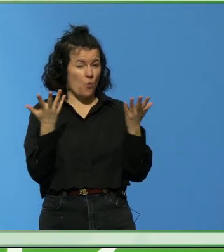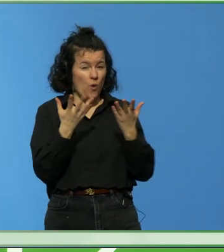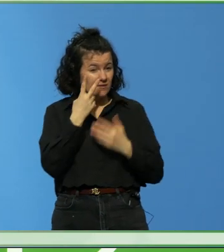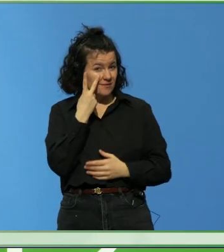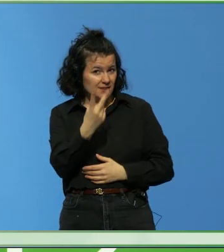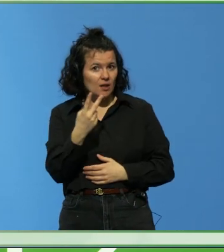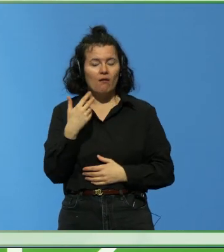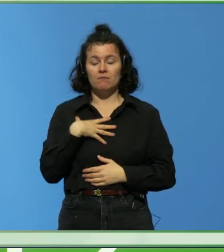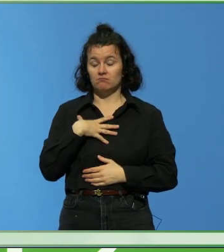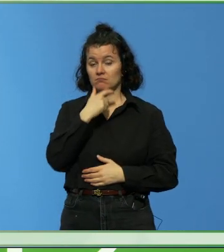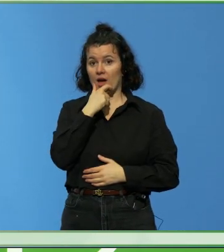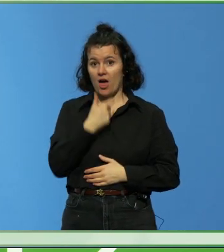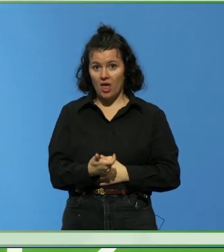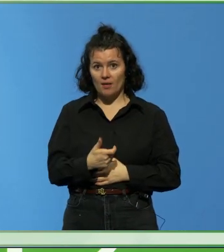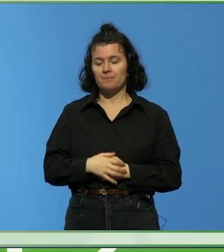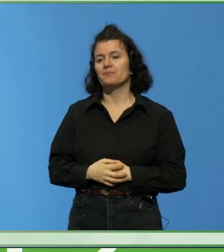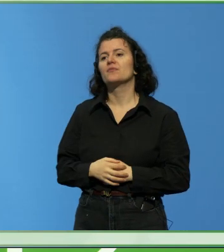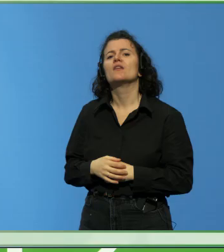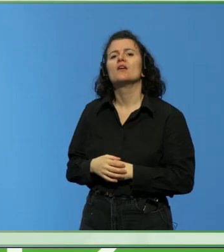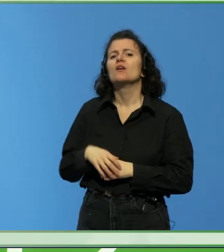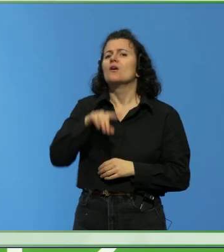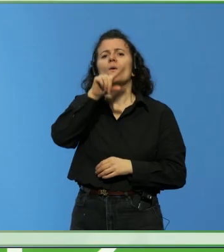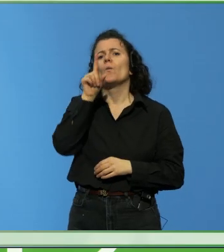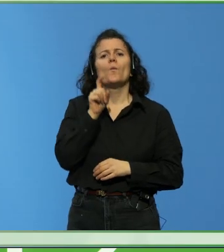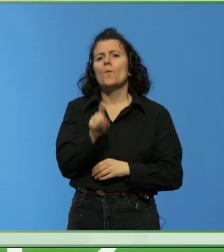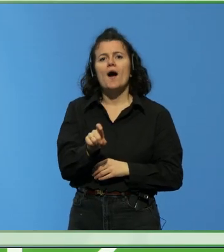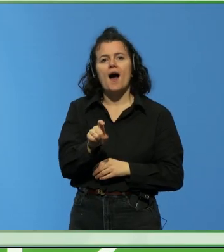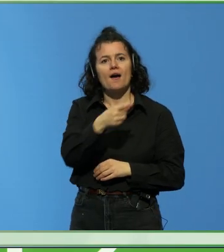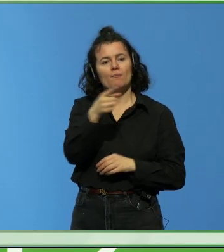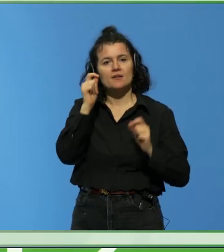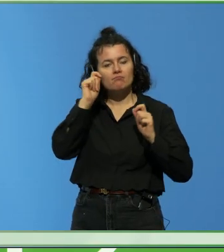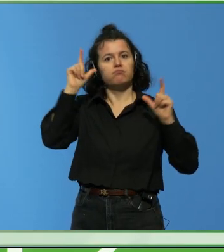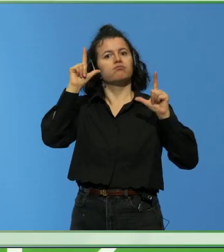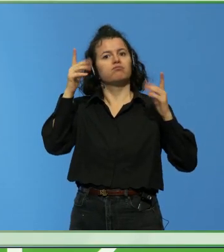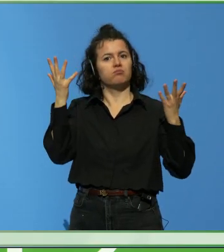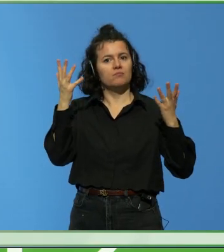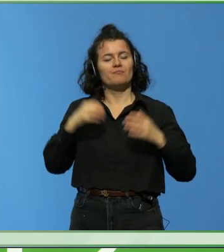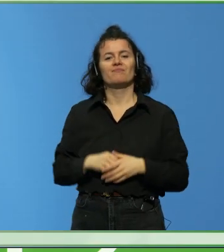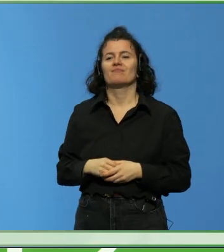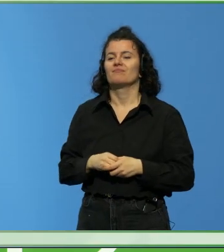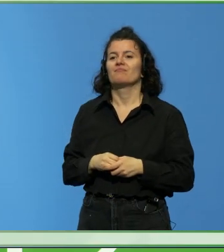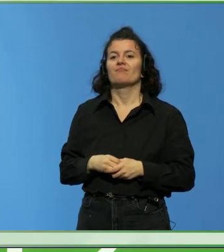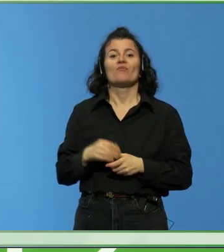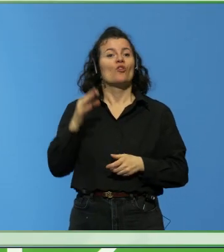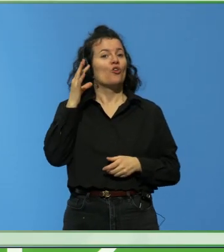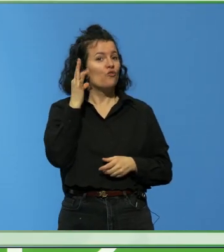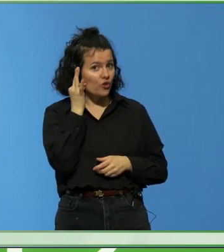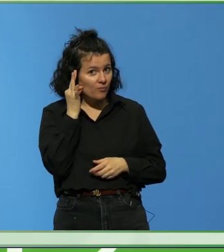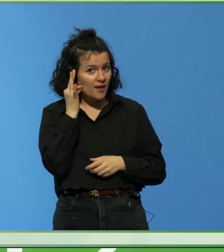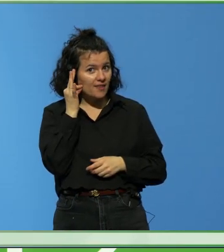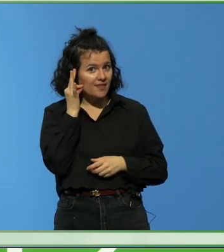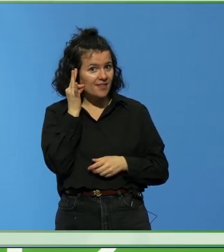So why is it important? Because many women are often neglected when it comes